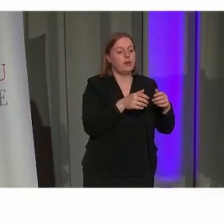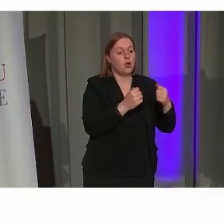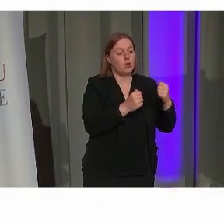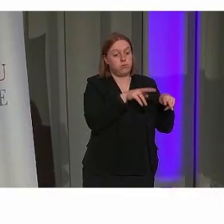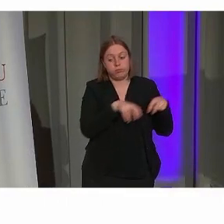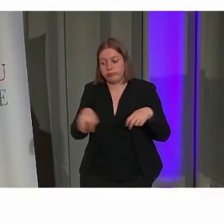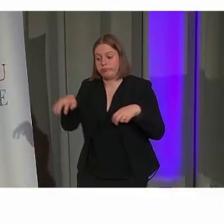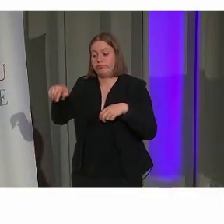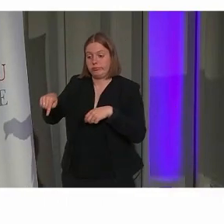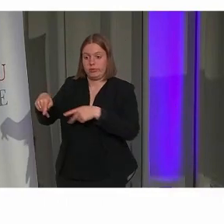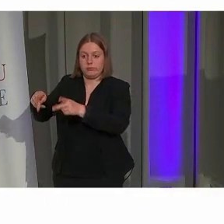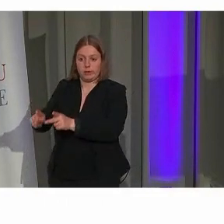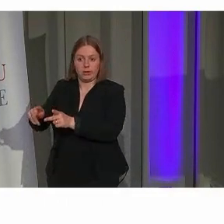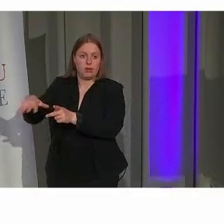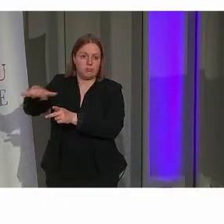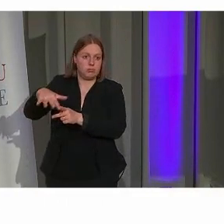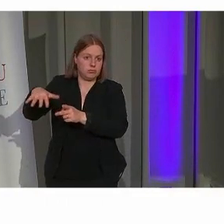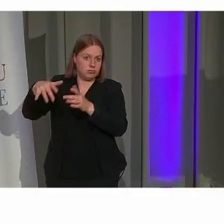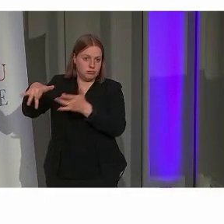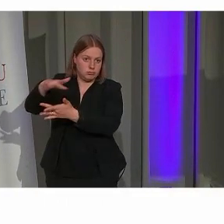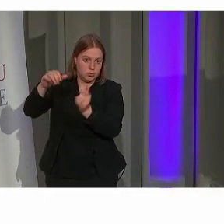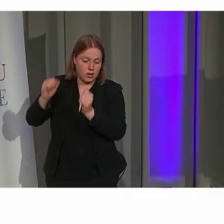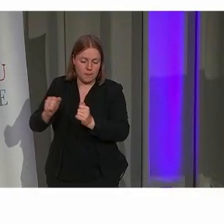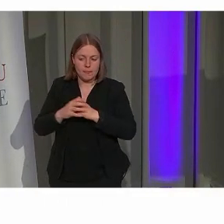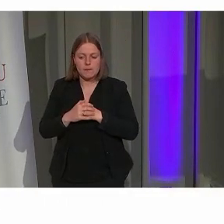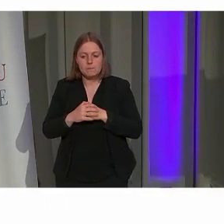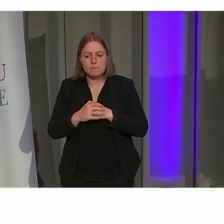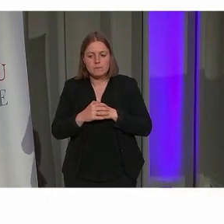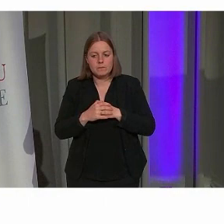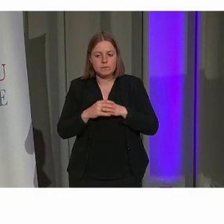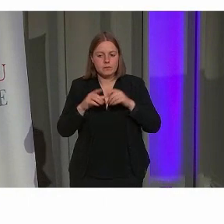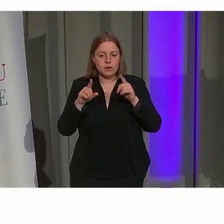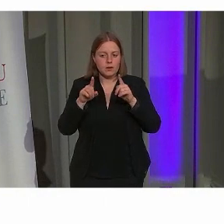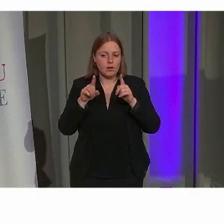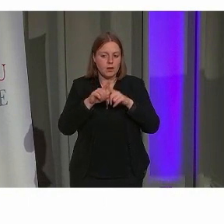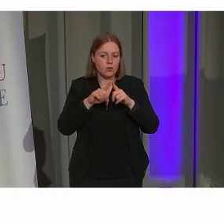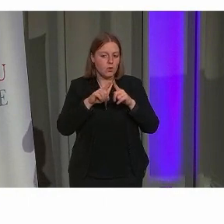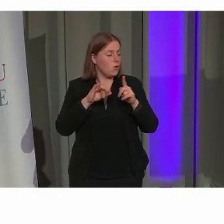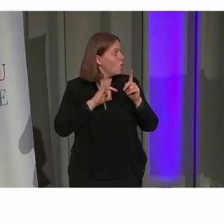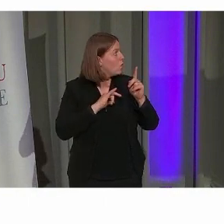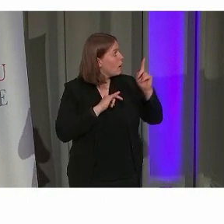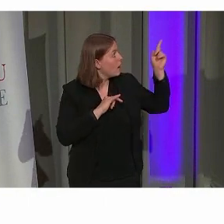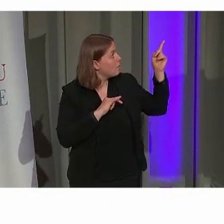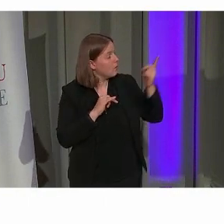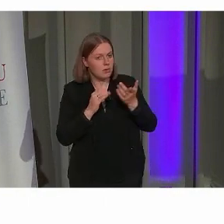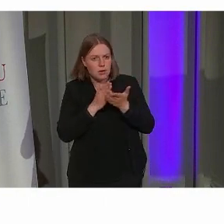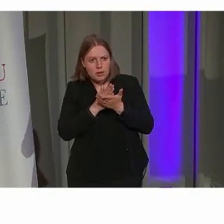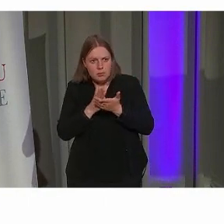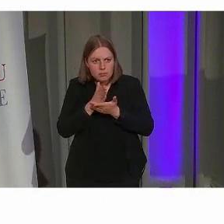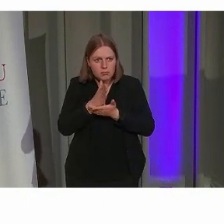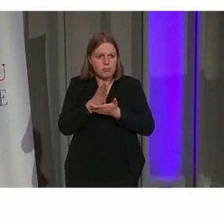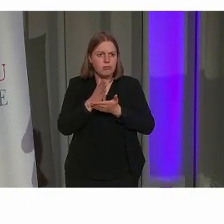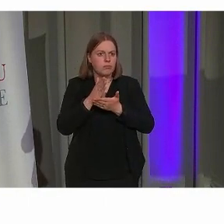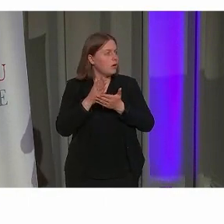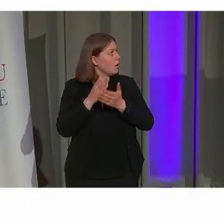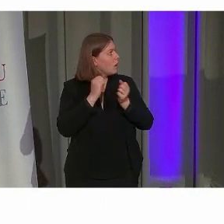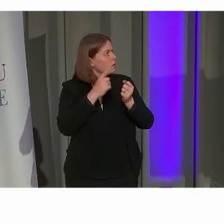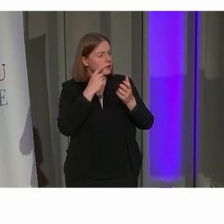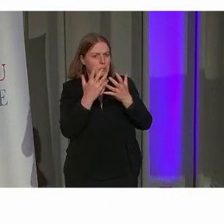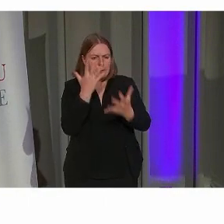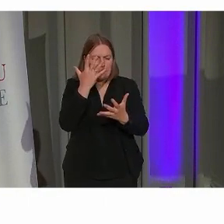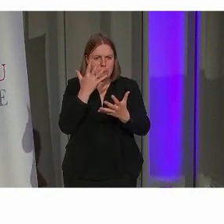a plan with high relief, with braille, textures, and